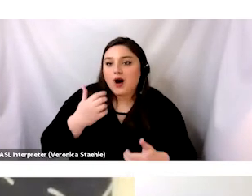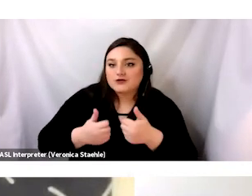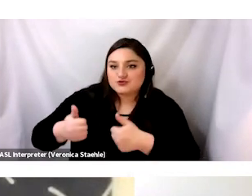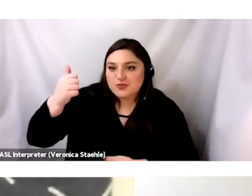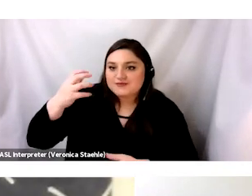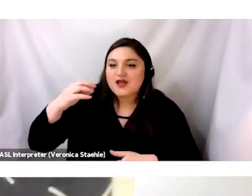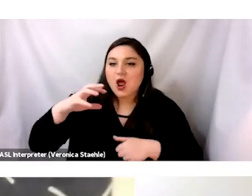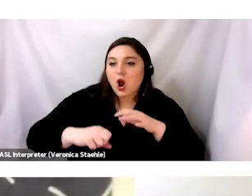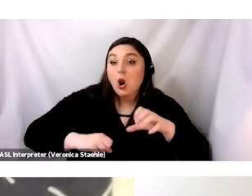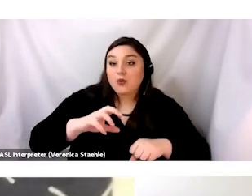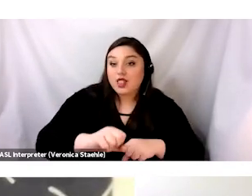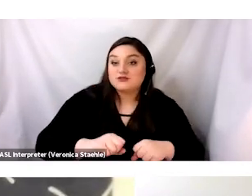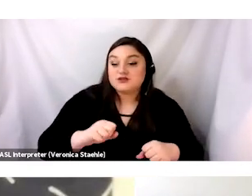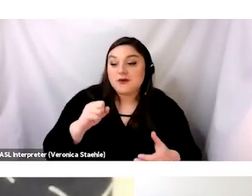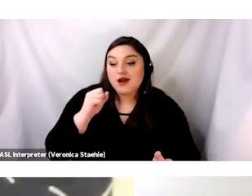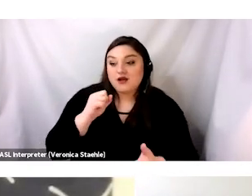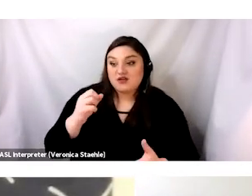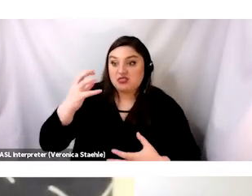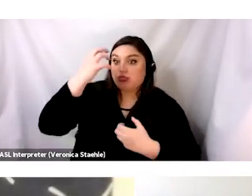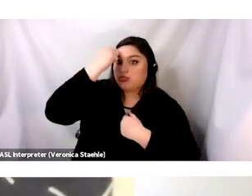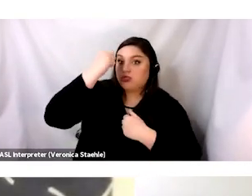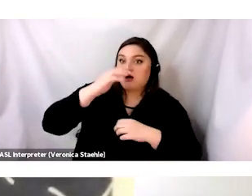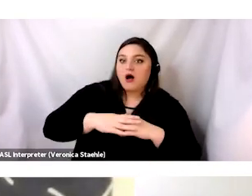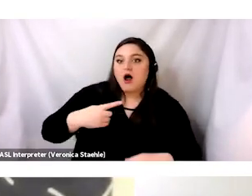things, right? It makes us